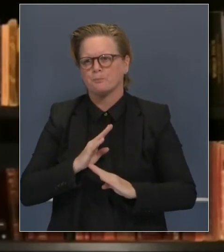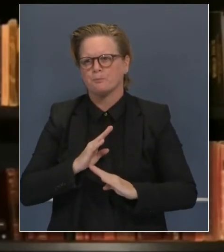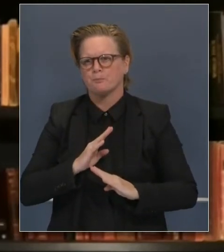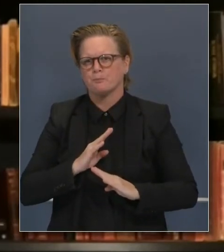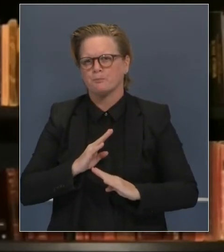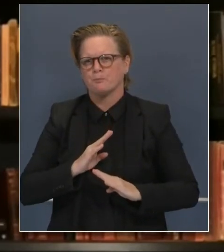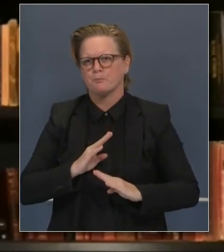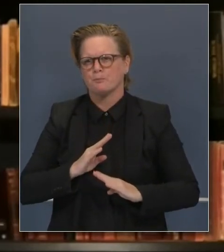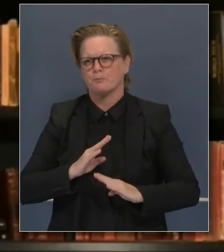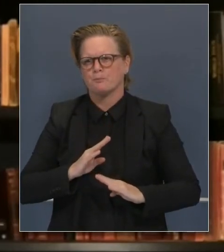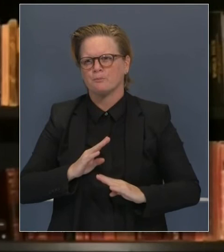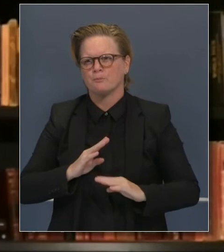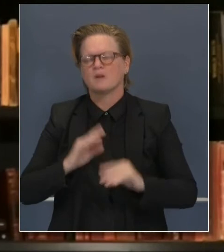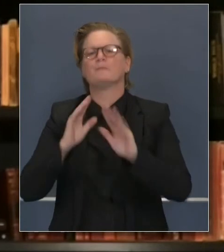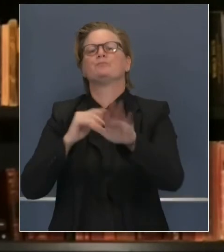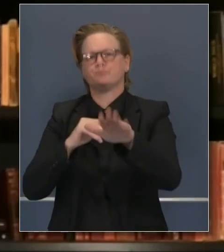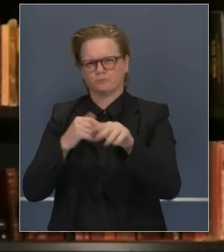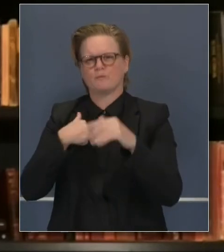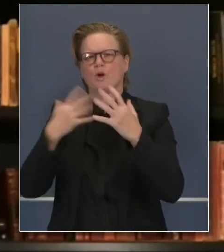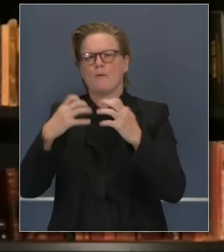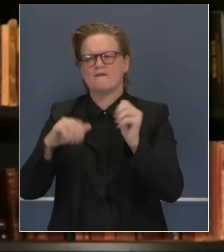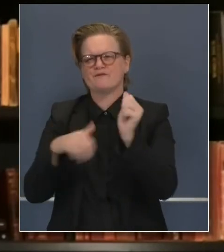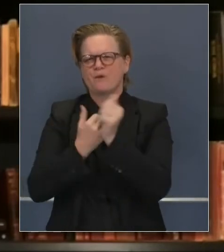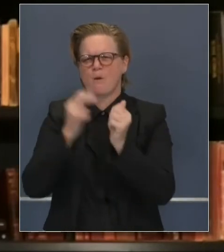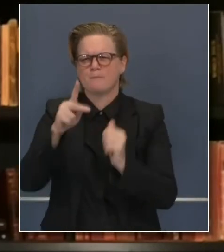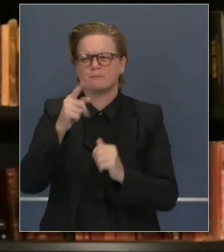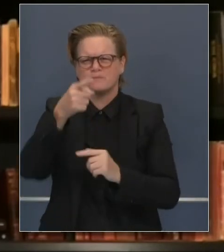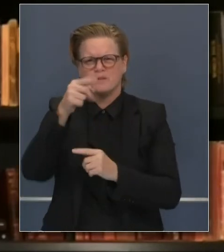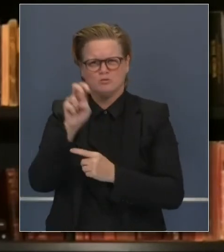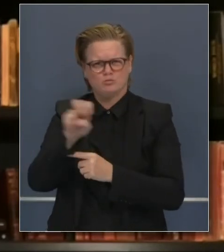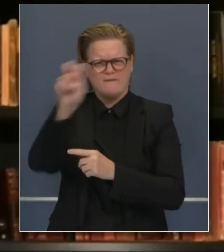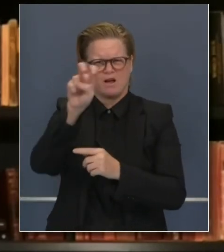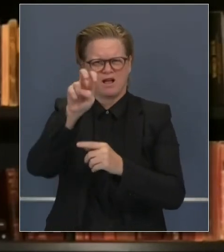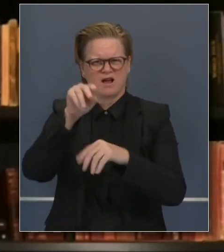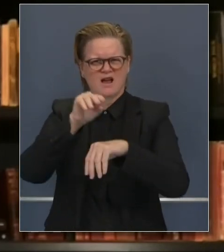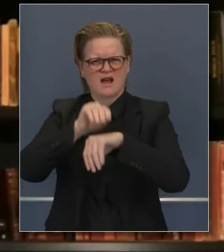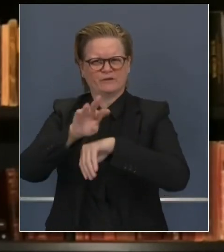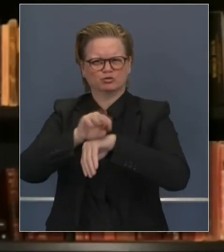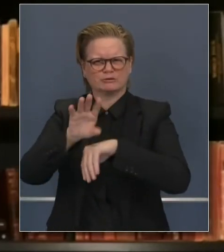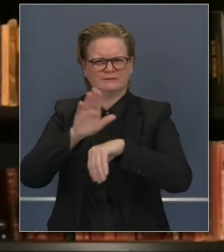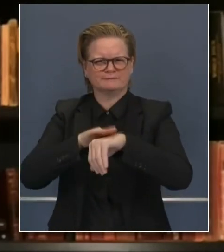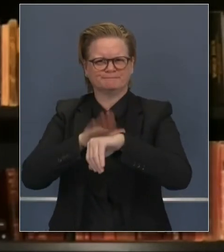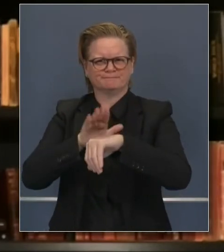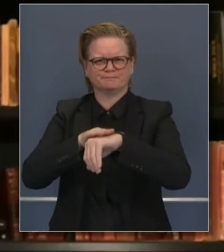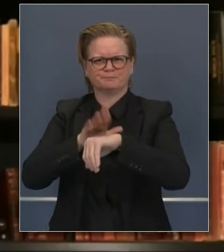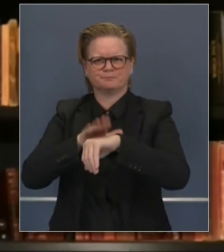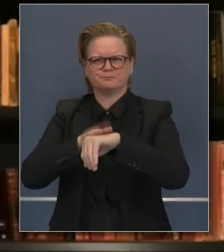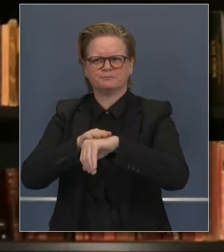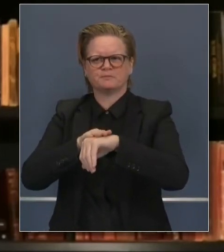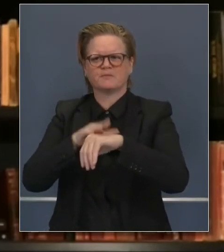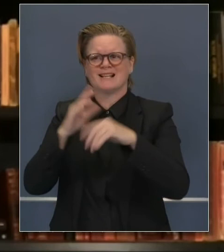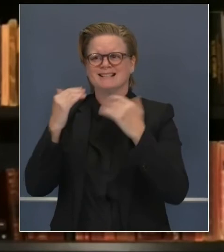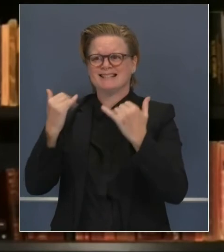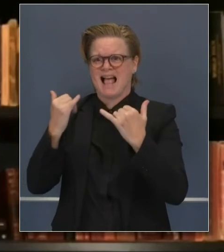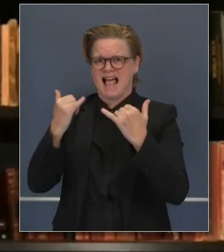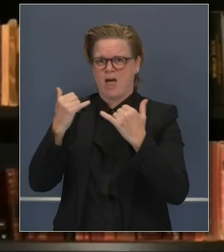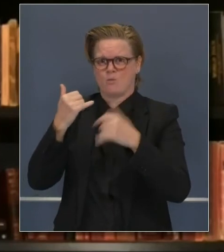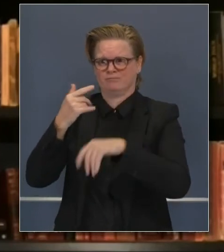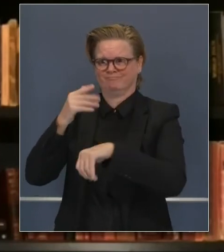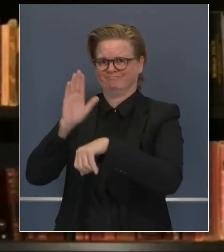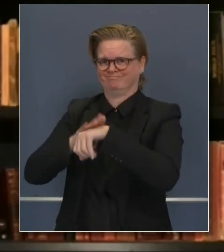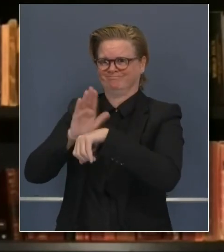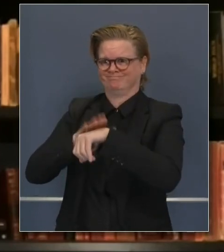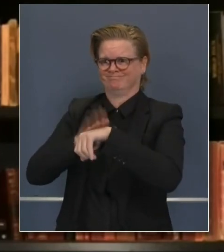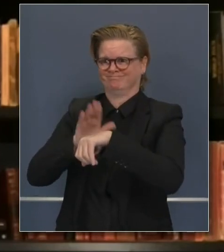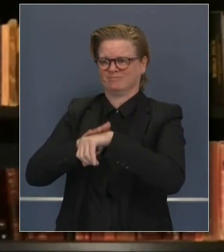about the travel advisory, which I understand is just an advisory for now, but I'm wondering if your administration is considering adding more teeth to